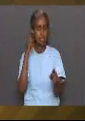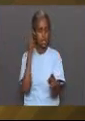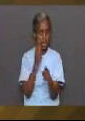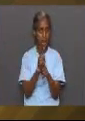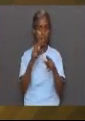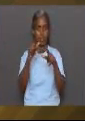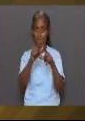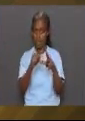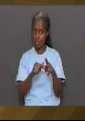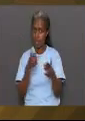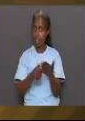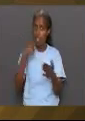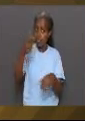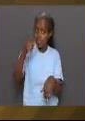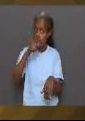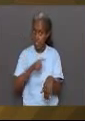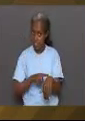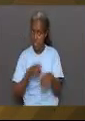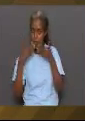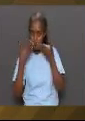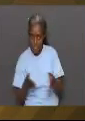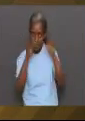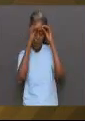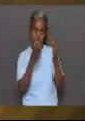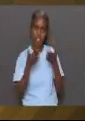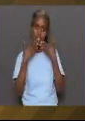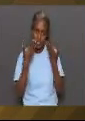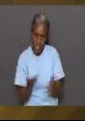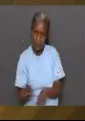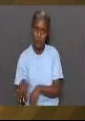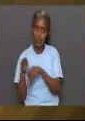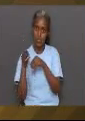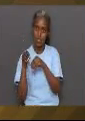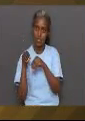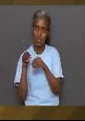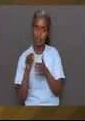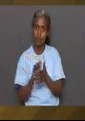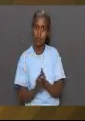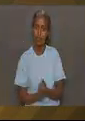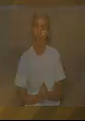angle. Until next time, thank you, teacher. Thank you, students.